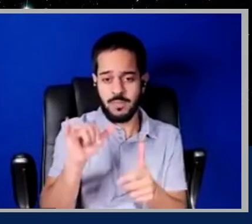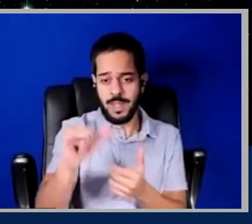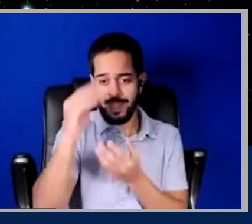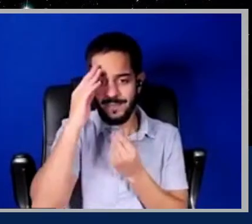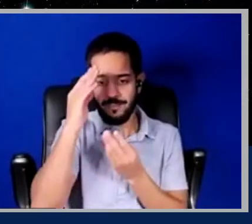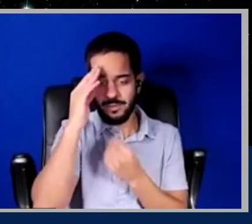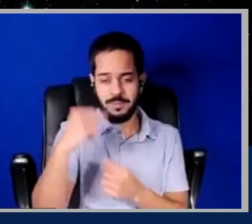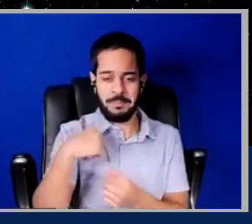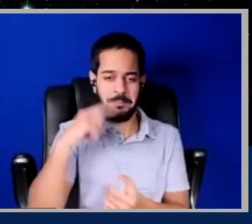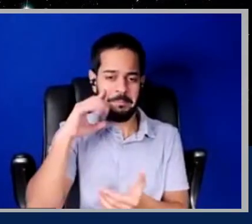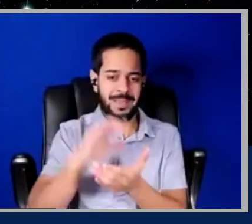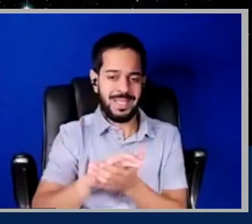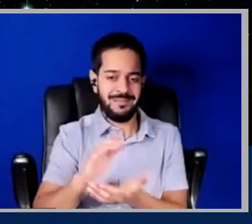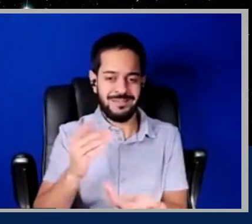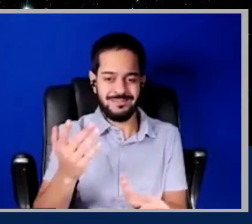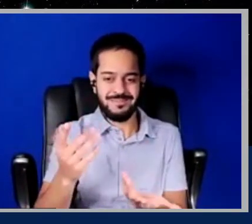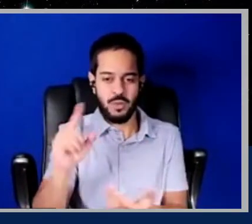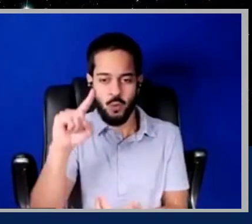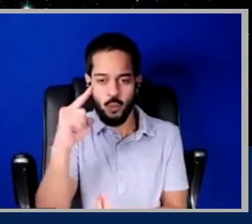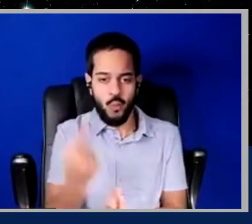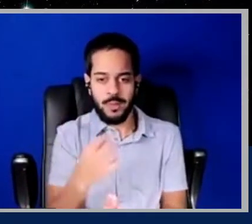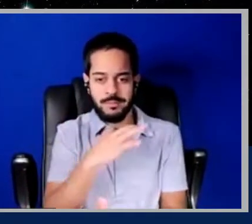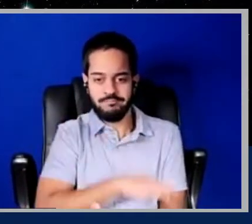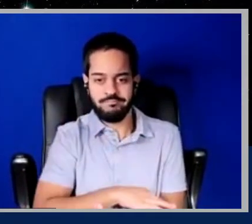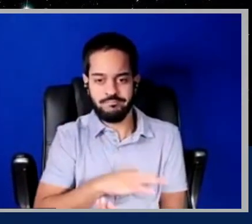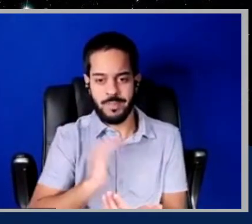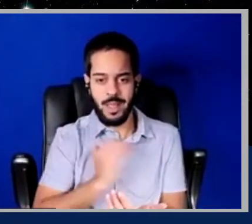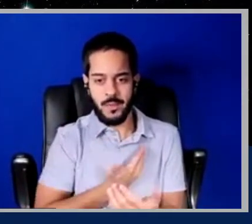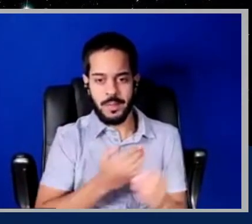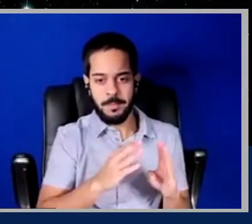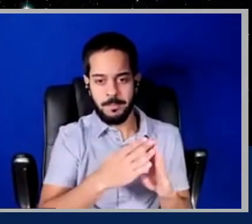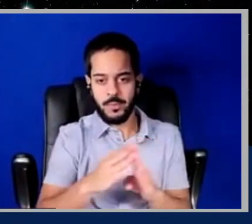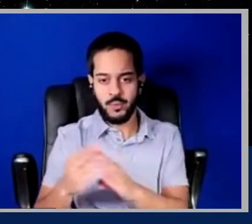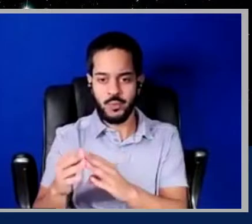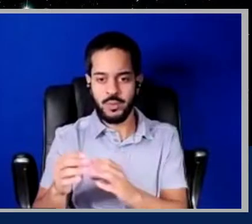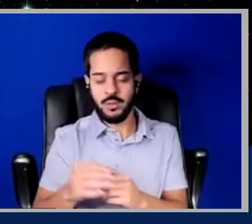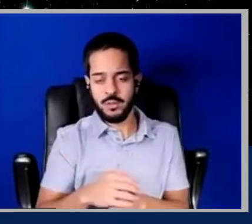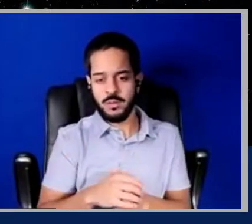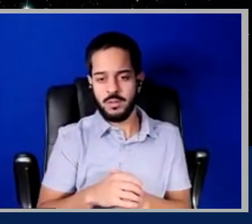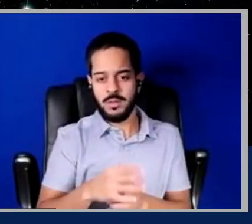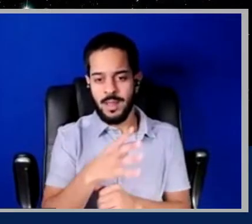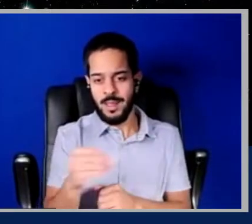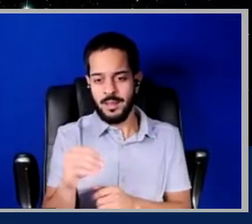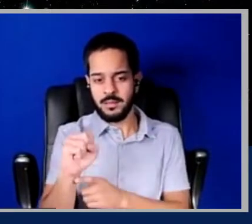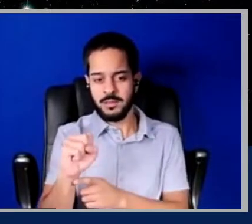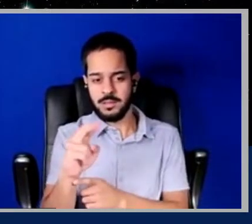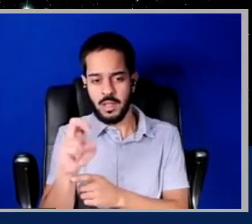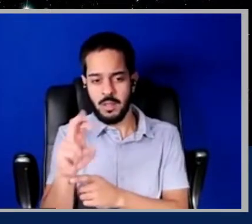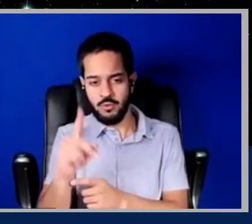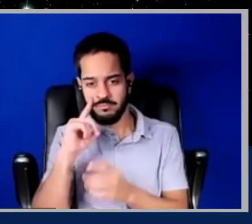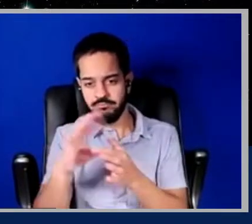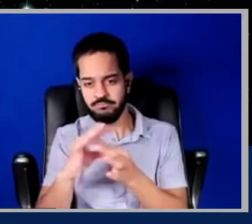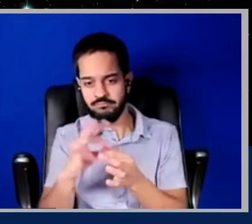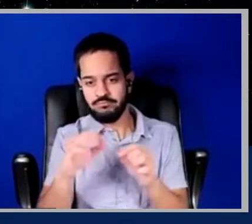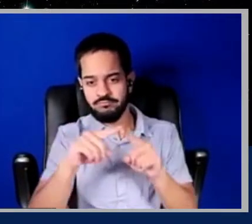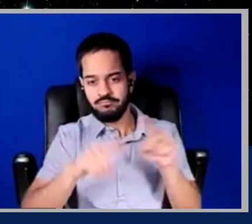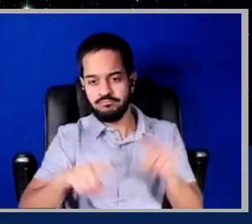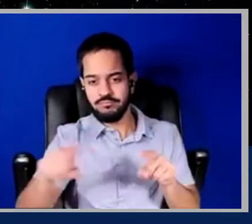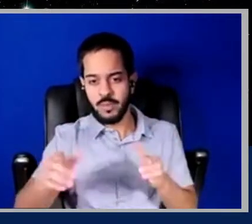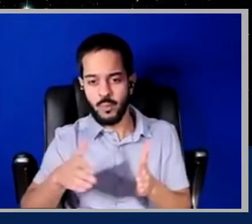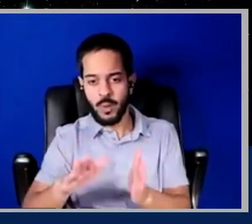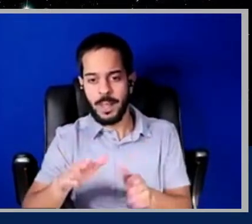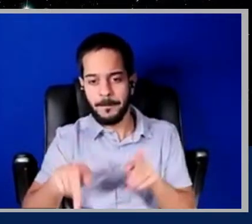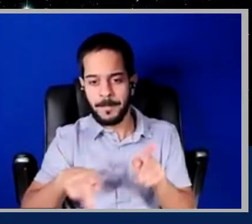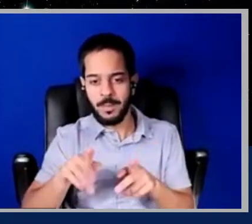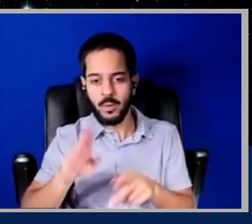enterprise. Getting back to your comment, Summer, on the various like ways of learning, how different people are attracted to different